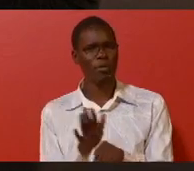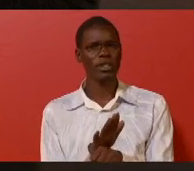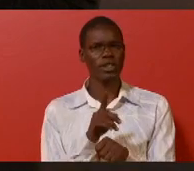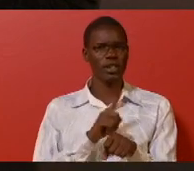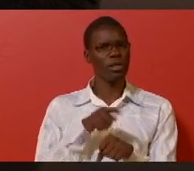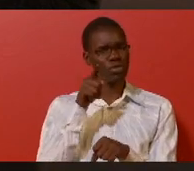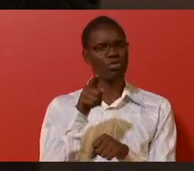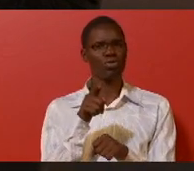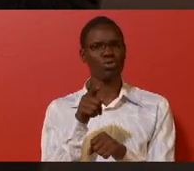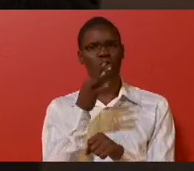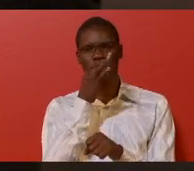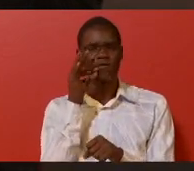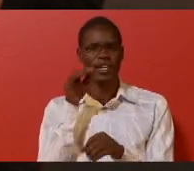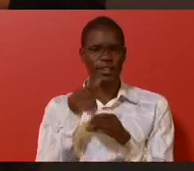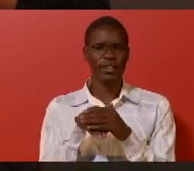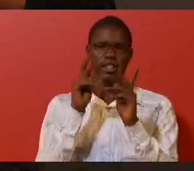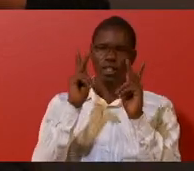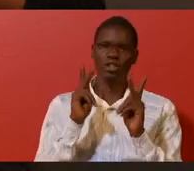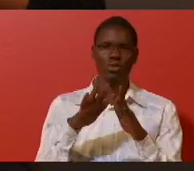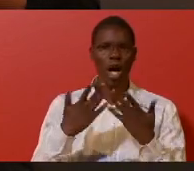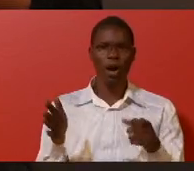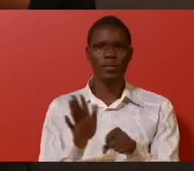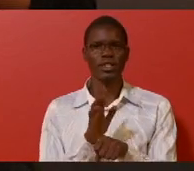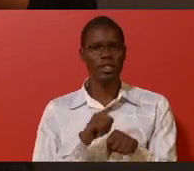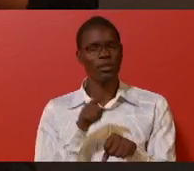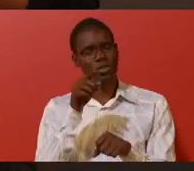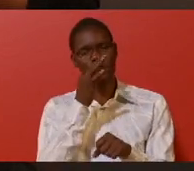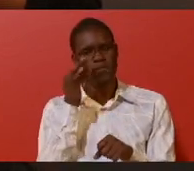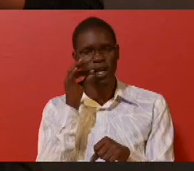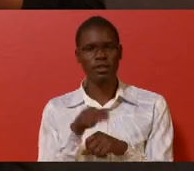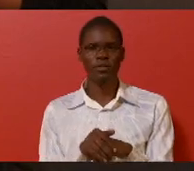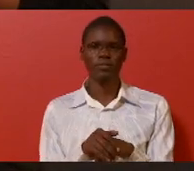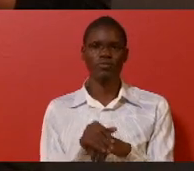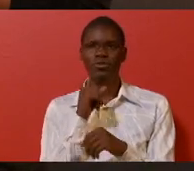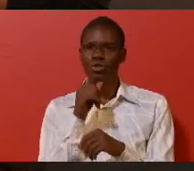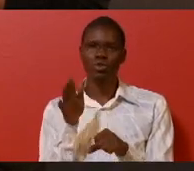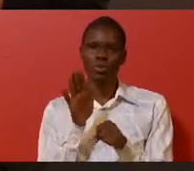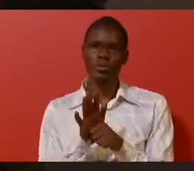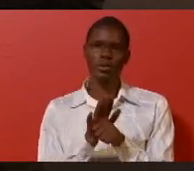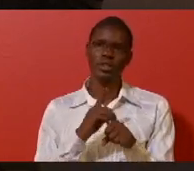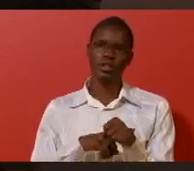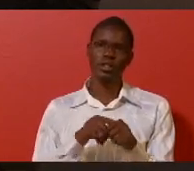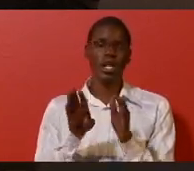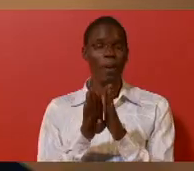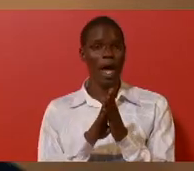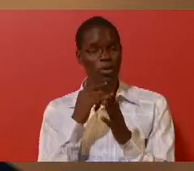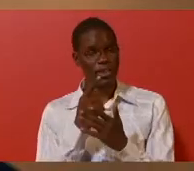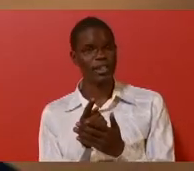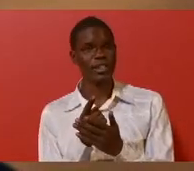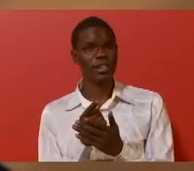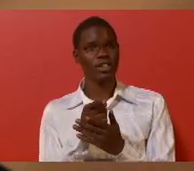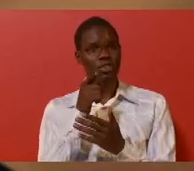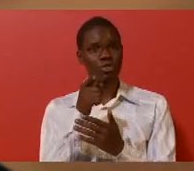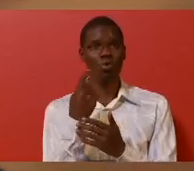you fast in Kisumu every year? How many times do you fast? Not very many, right? So the Bible says